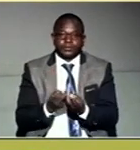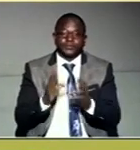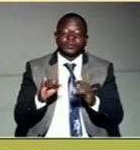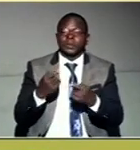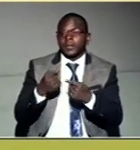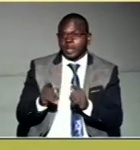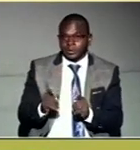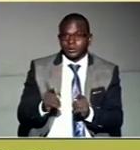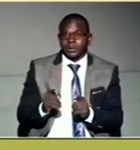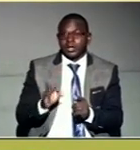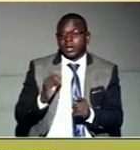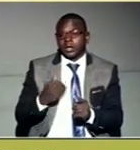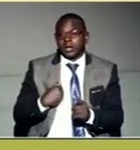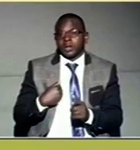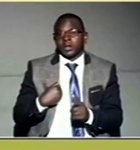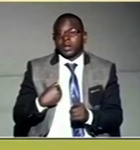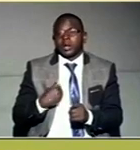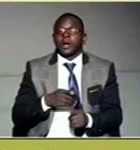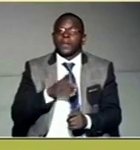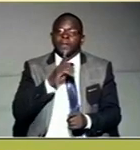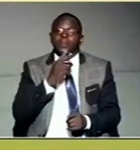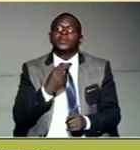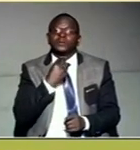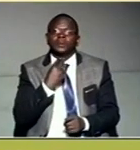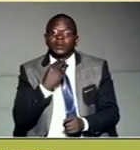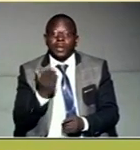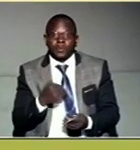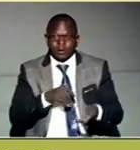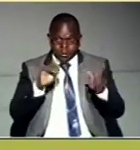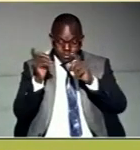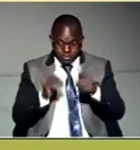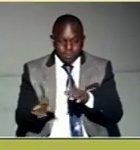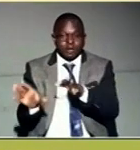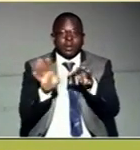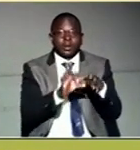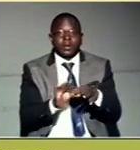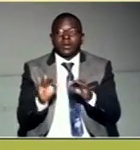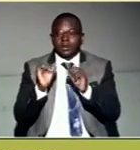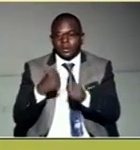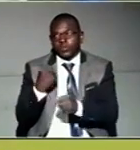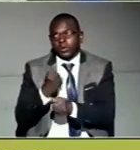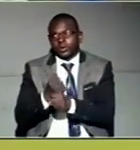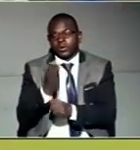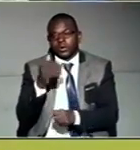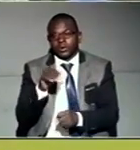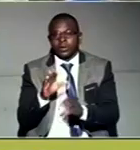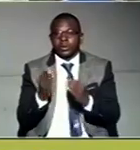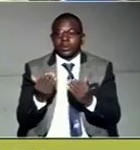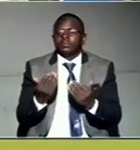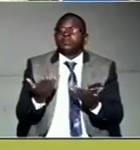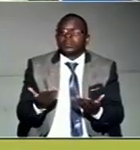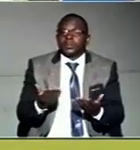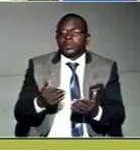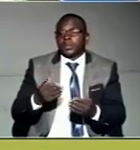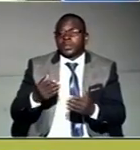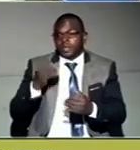But it was a lonely voice. But now that you have come, we are together. I think we shall do a lot more. However,